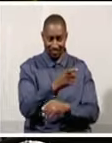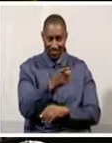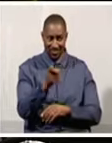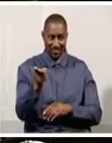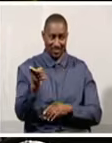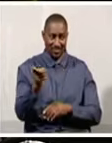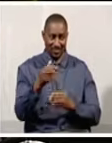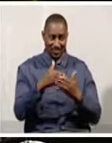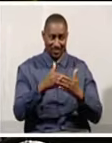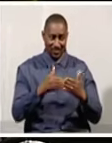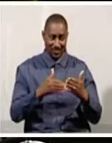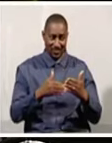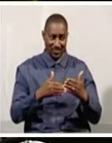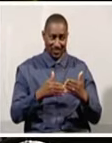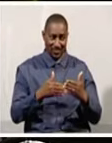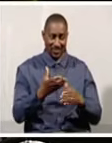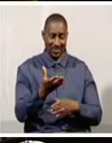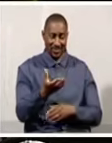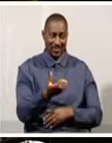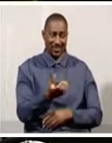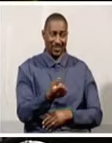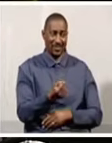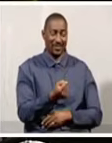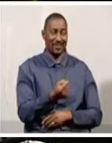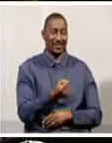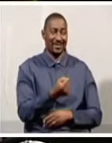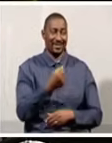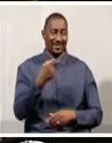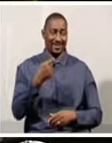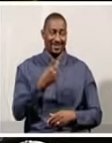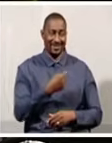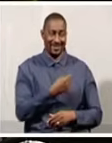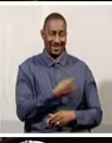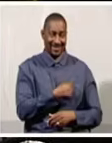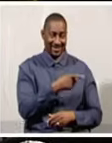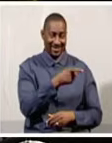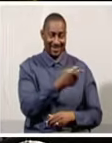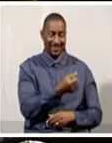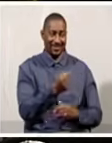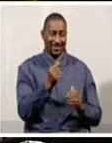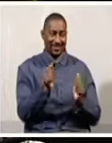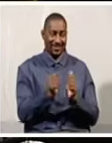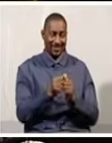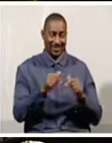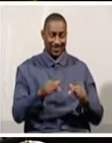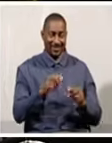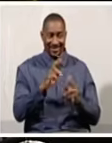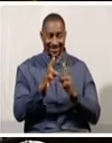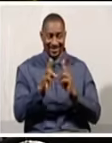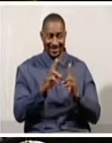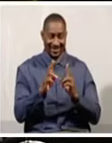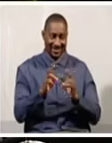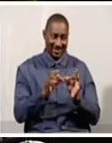stepped out of the studio, I had to hold on to Elago Shitaatala so that we can reflect a little bit on the relationship and the experiences that she also